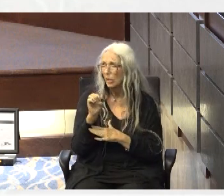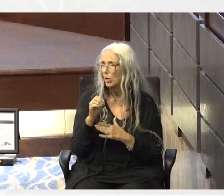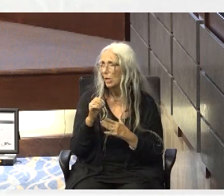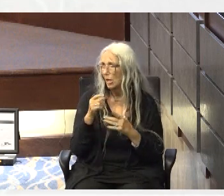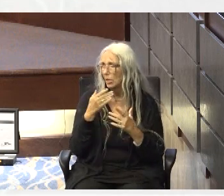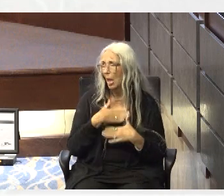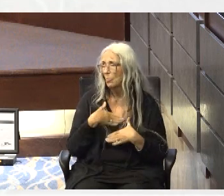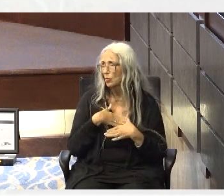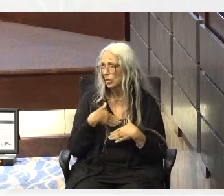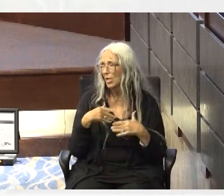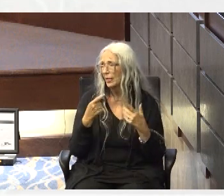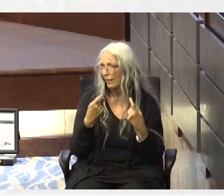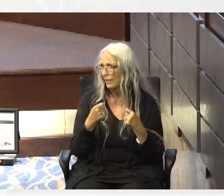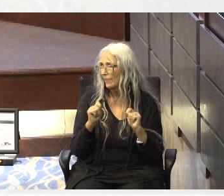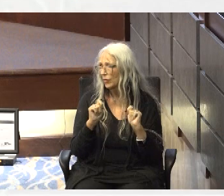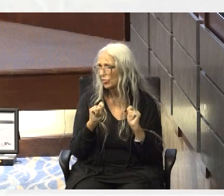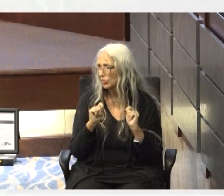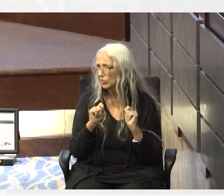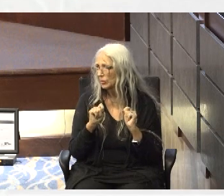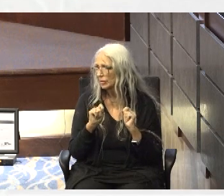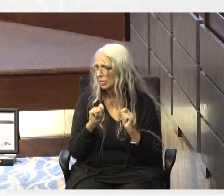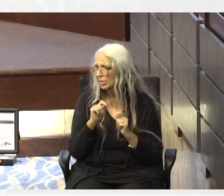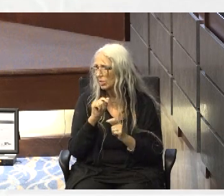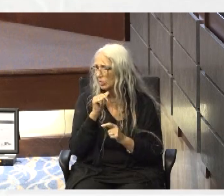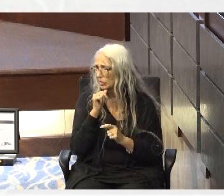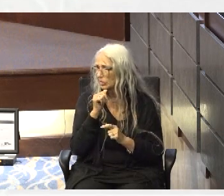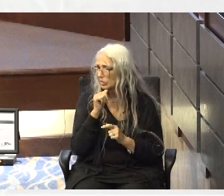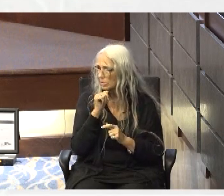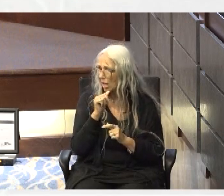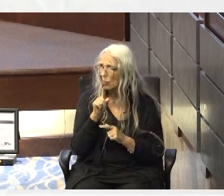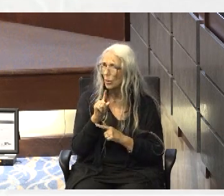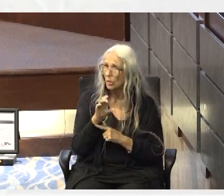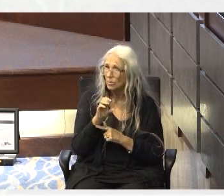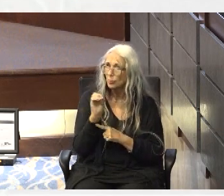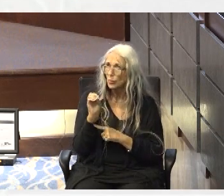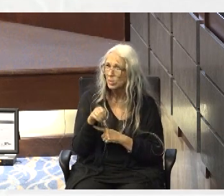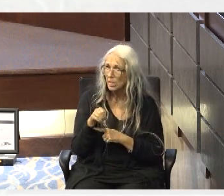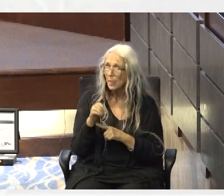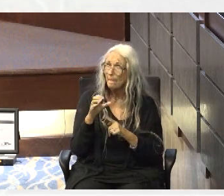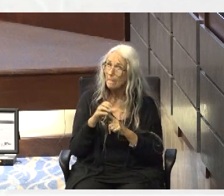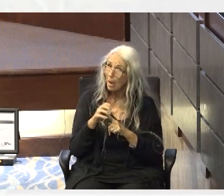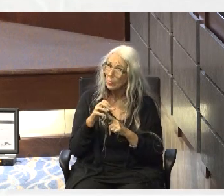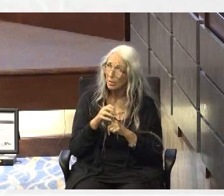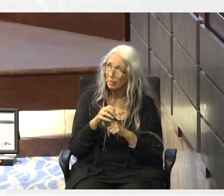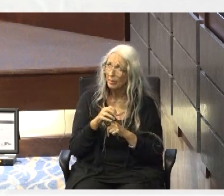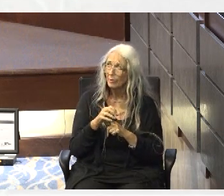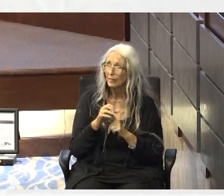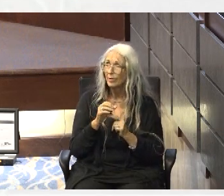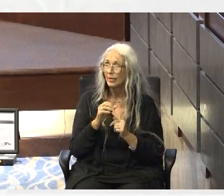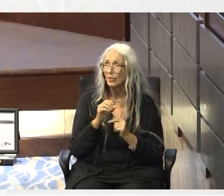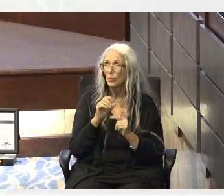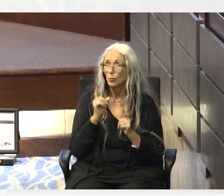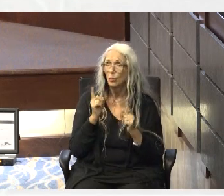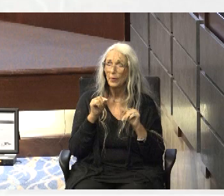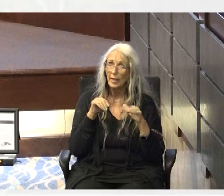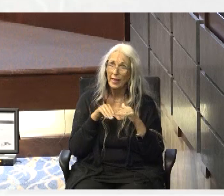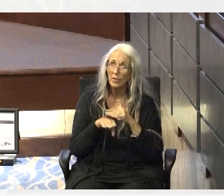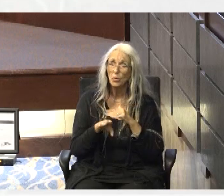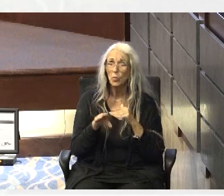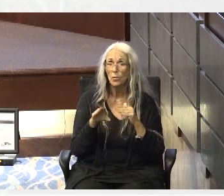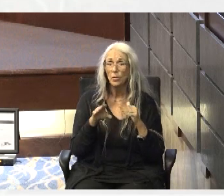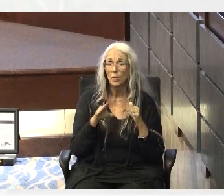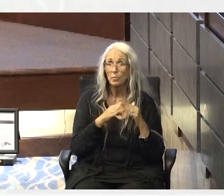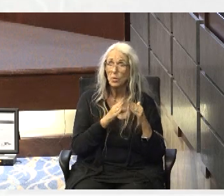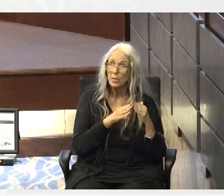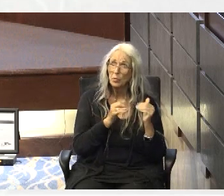efforts. They're not going to be necessarily 100% popular as they go out and into the community with these standards, but I